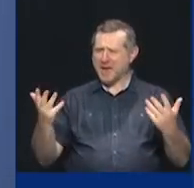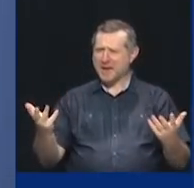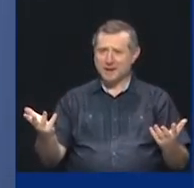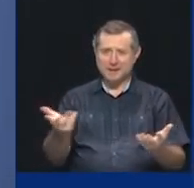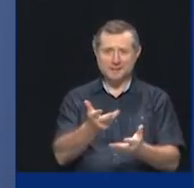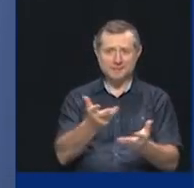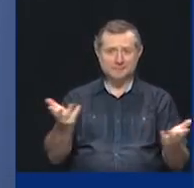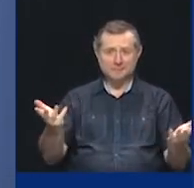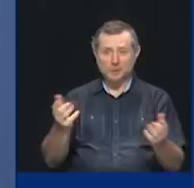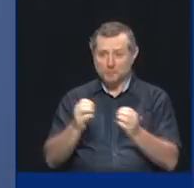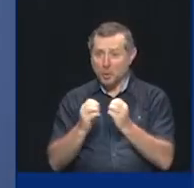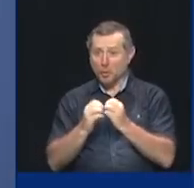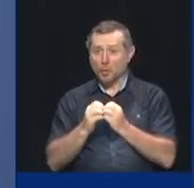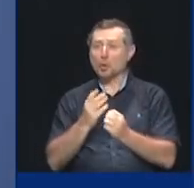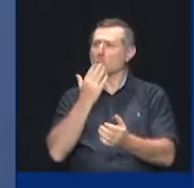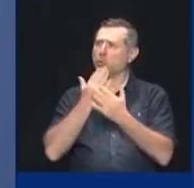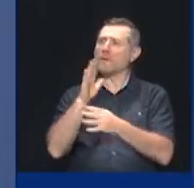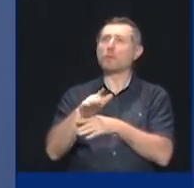afternoon.